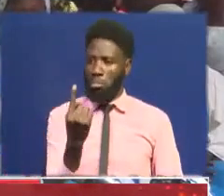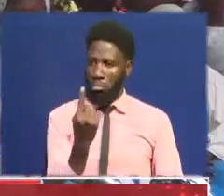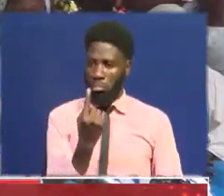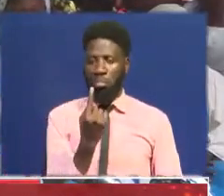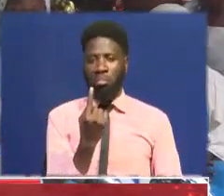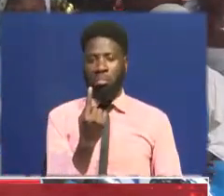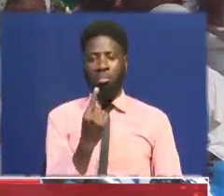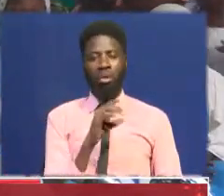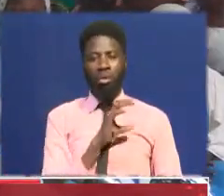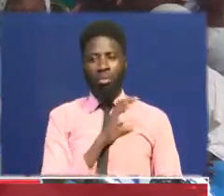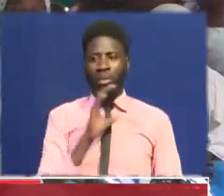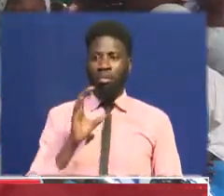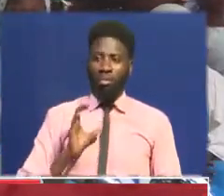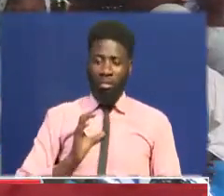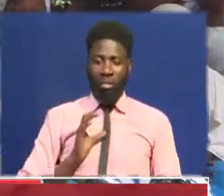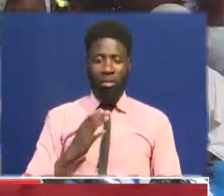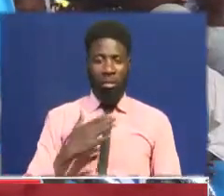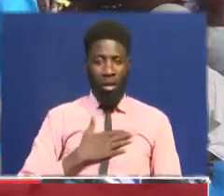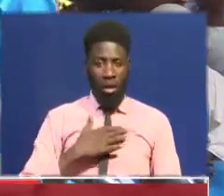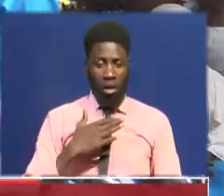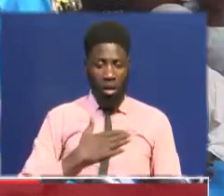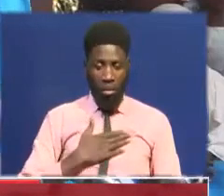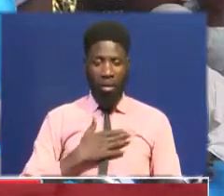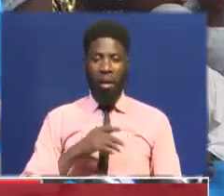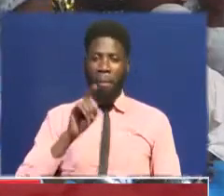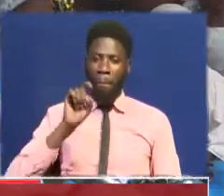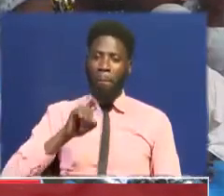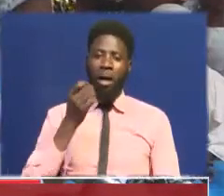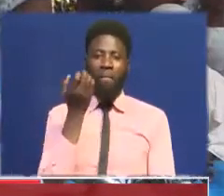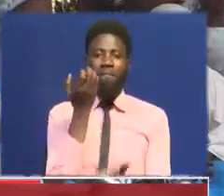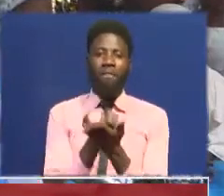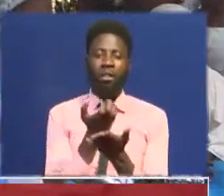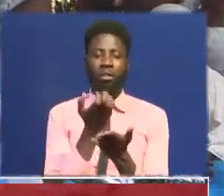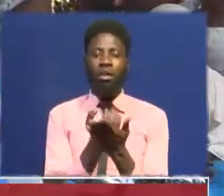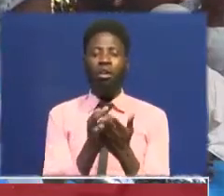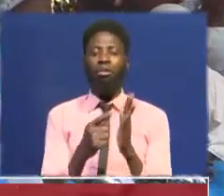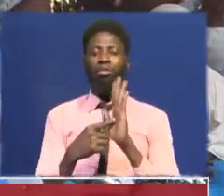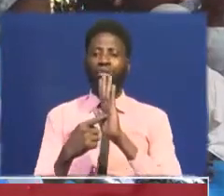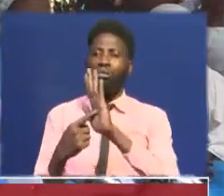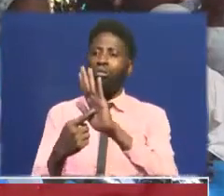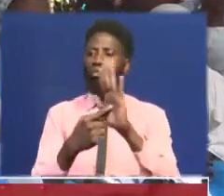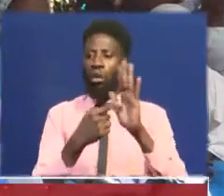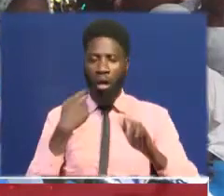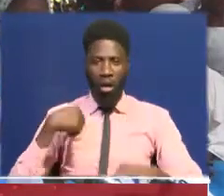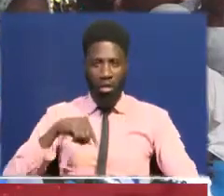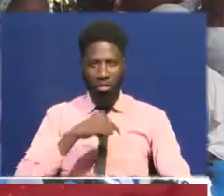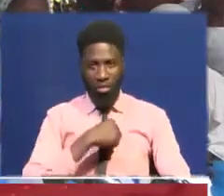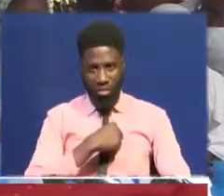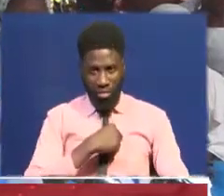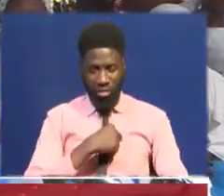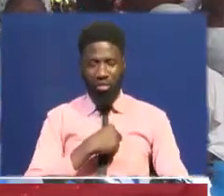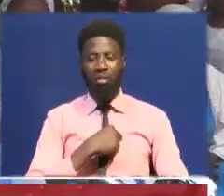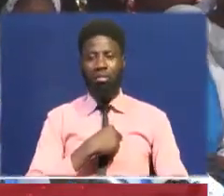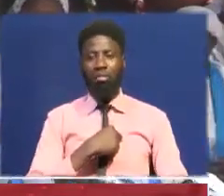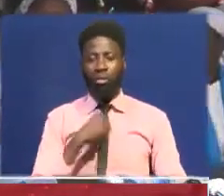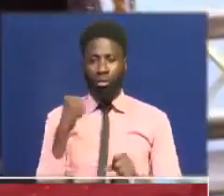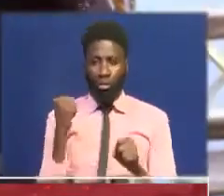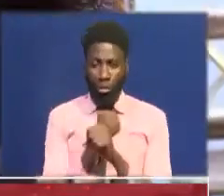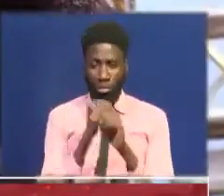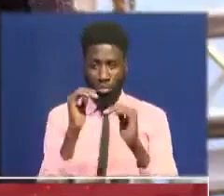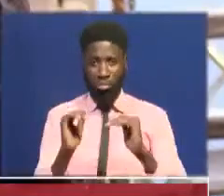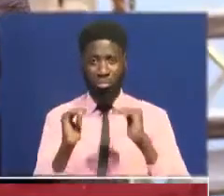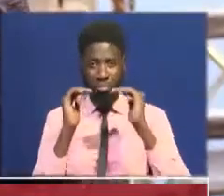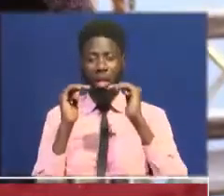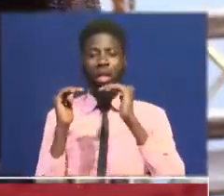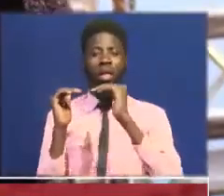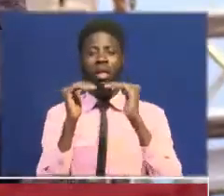Wanakuja mbele ya kamati yetu watuonyeshe usawa ulioko katika majina ya promotion.